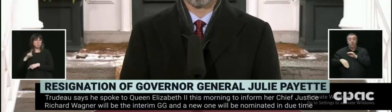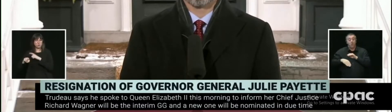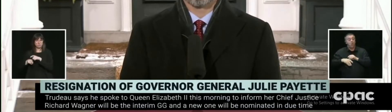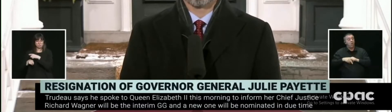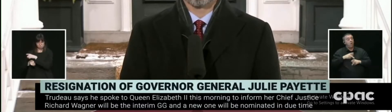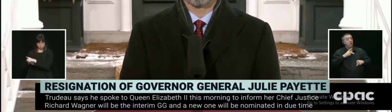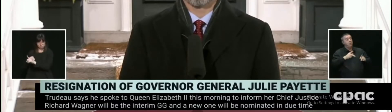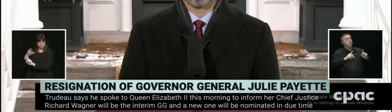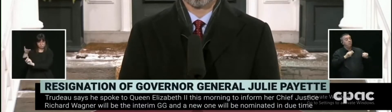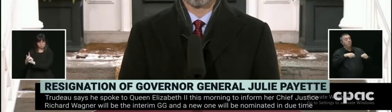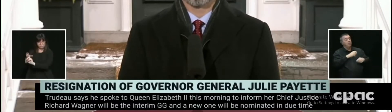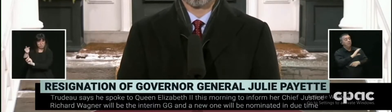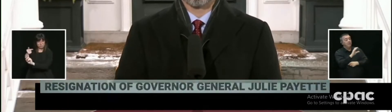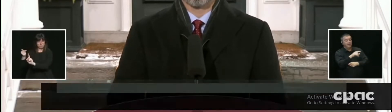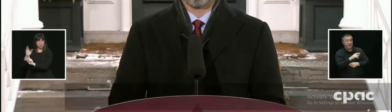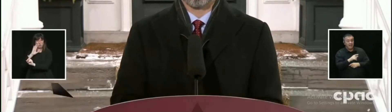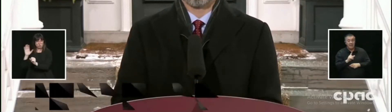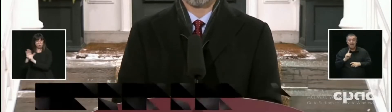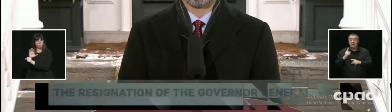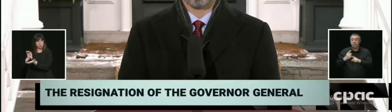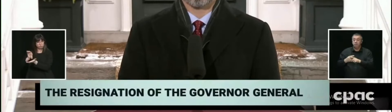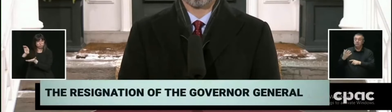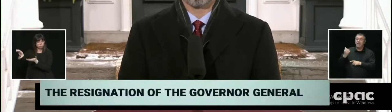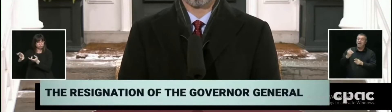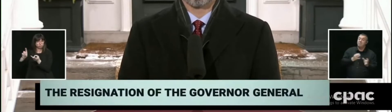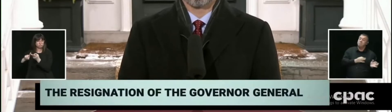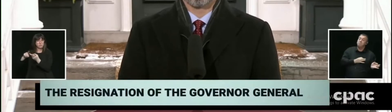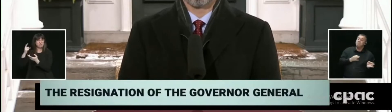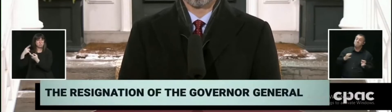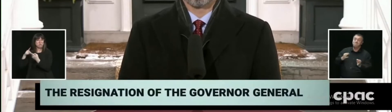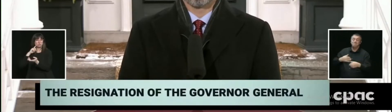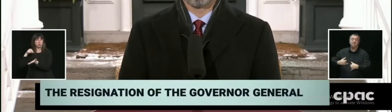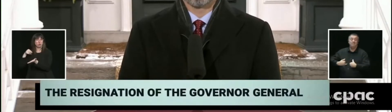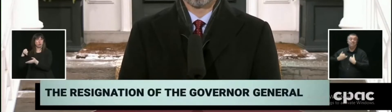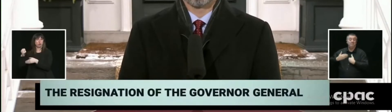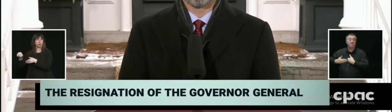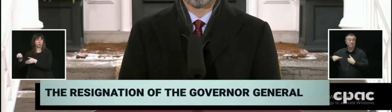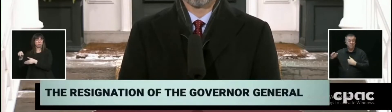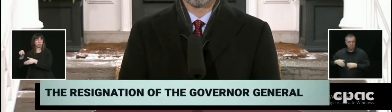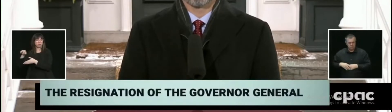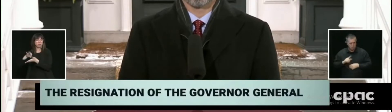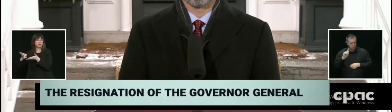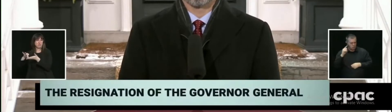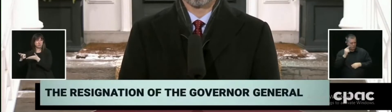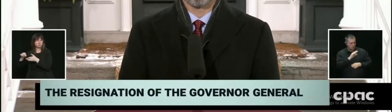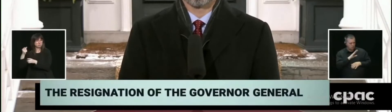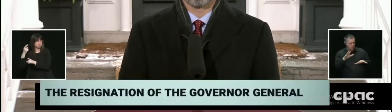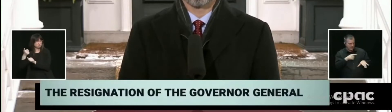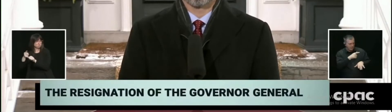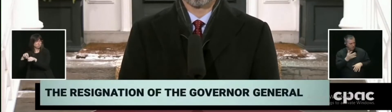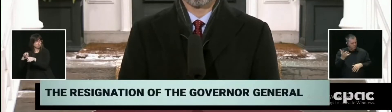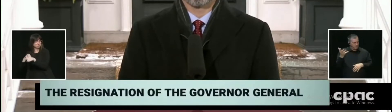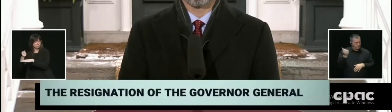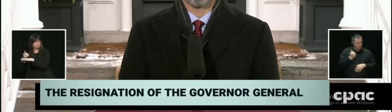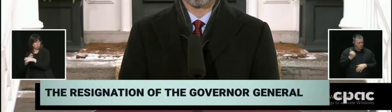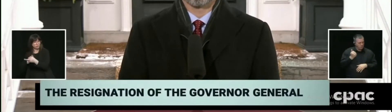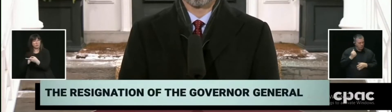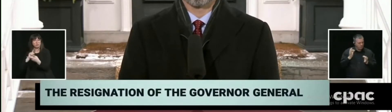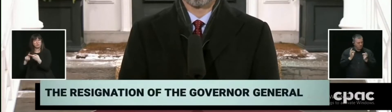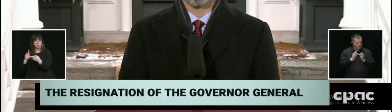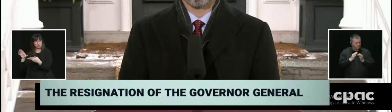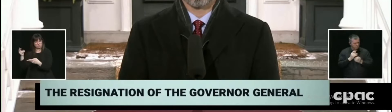Madame Payette get a full annuity and expense account despite resigning early? And given Madame Payette's record